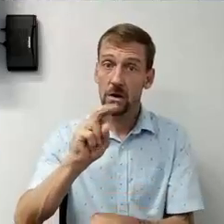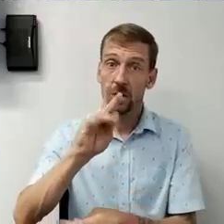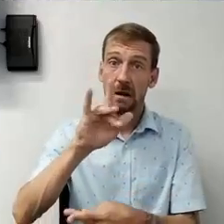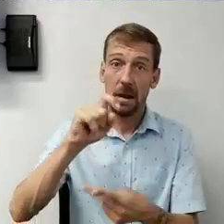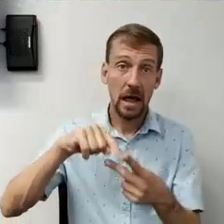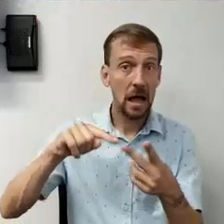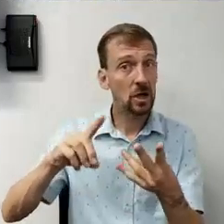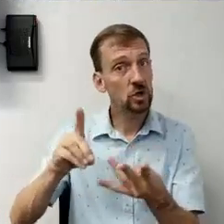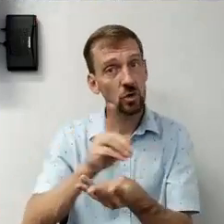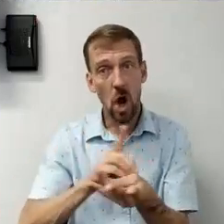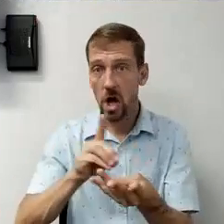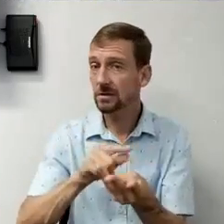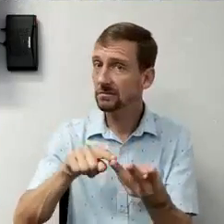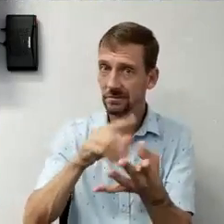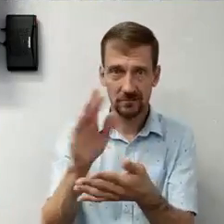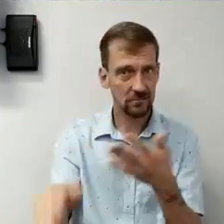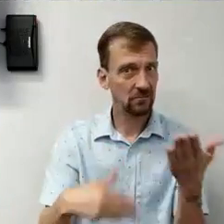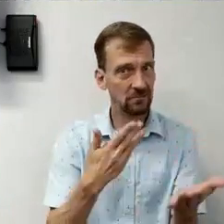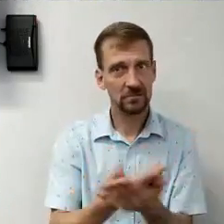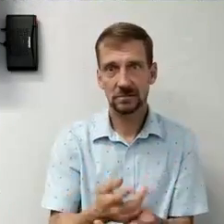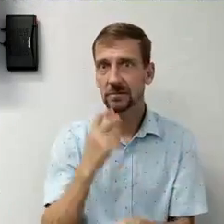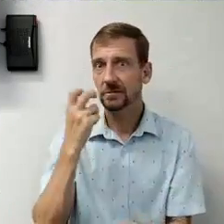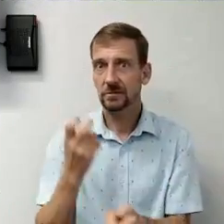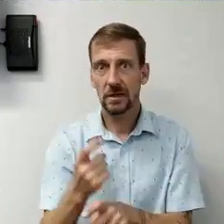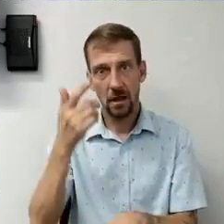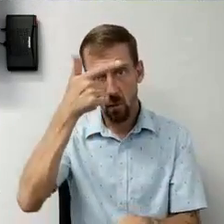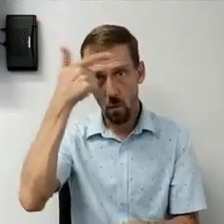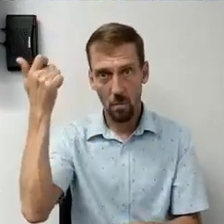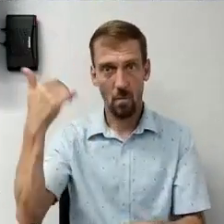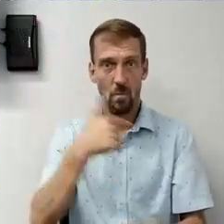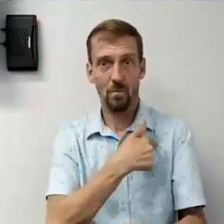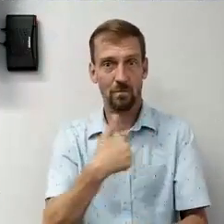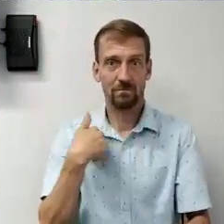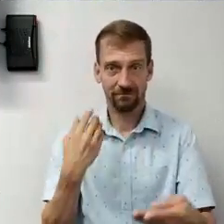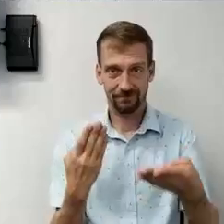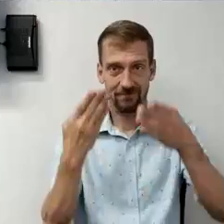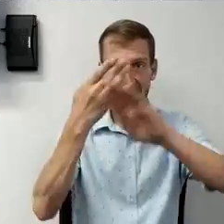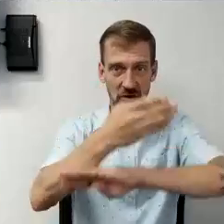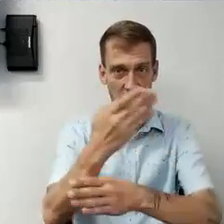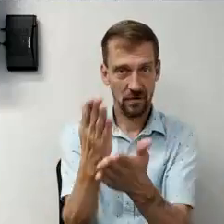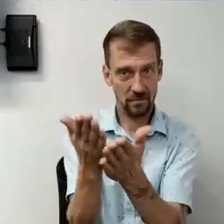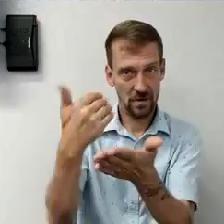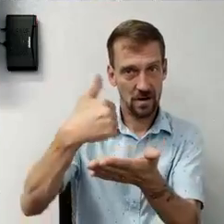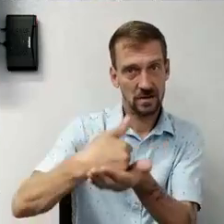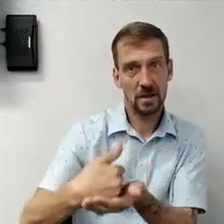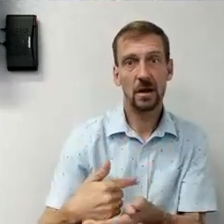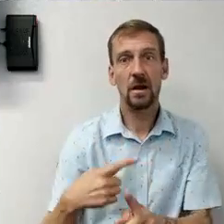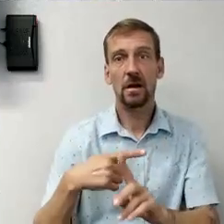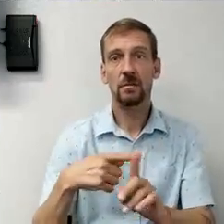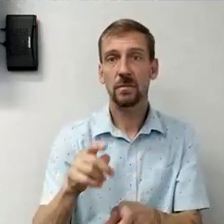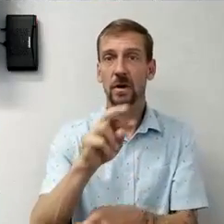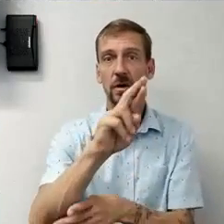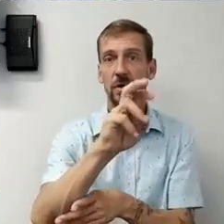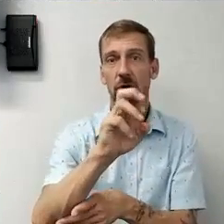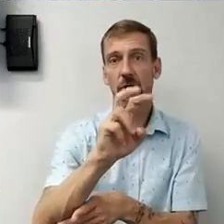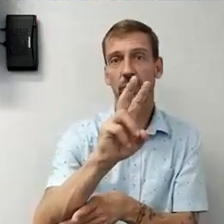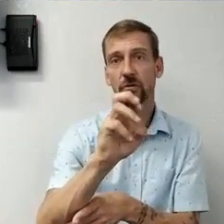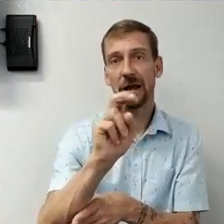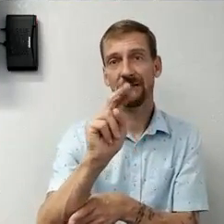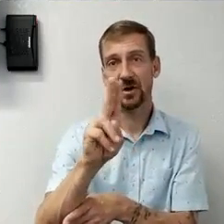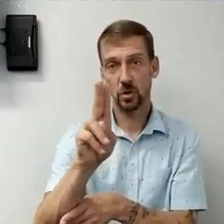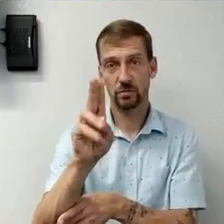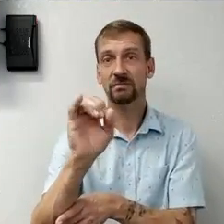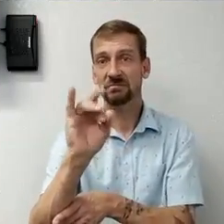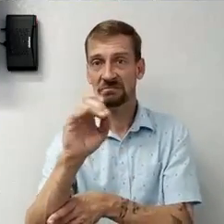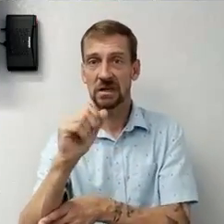drugs, things of that nature. So that's why we're running over budget on the expense side. And on the revenue side, it was really interesting. I mean,